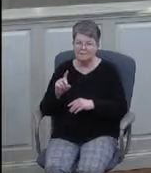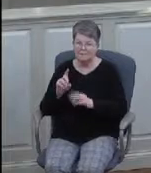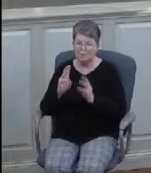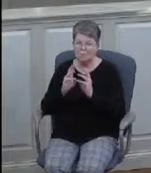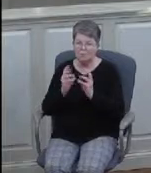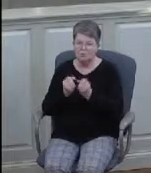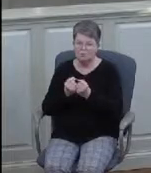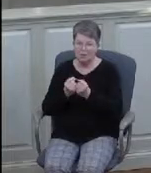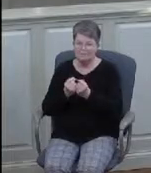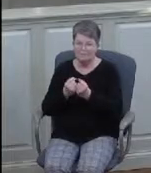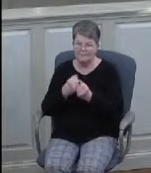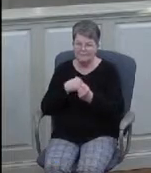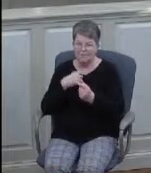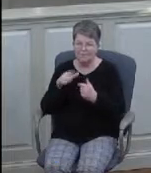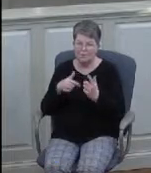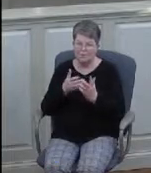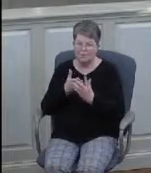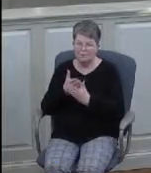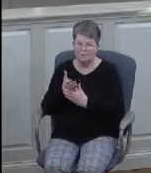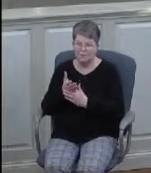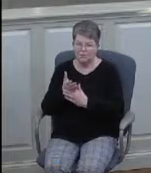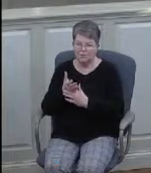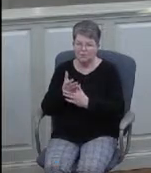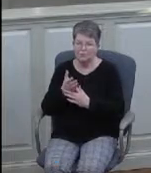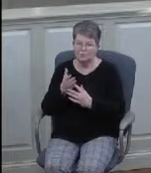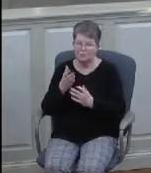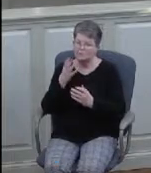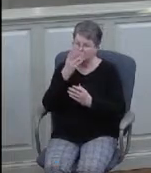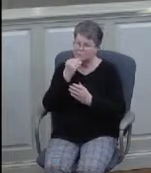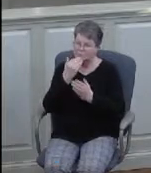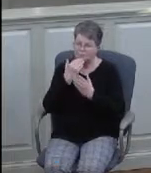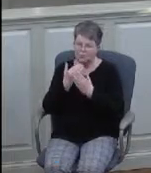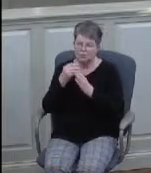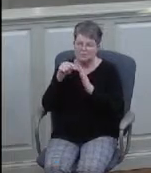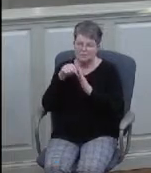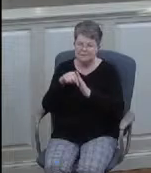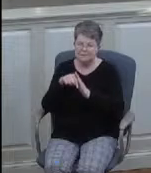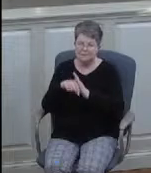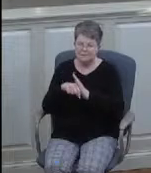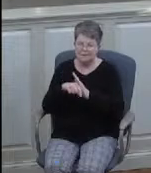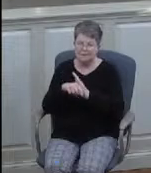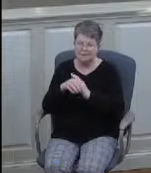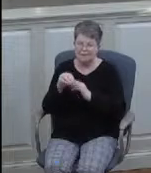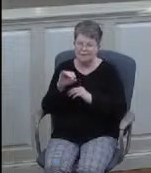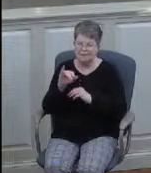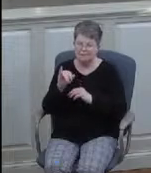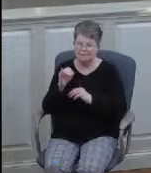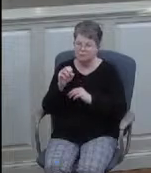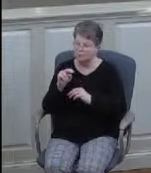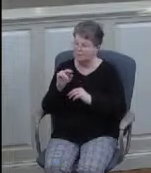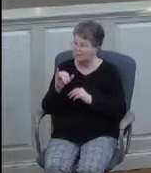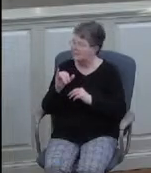workshop, and we went through in pretty good detail. And Jenny, I don't think you were.